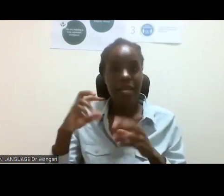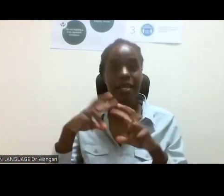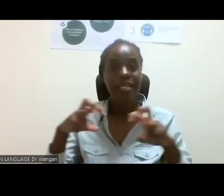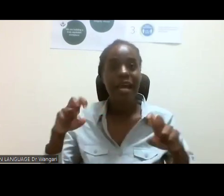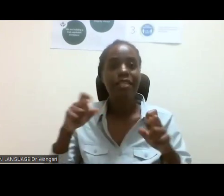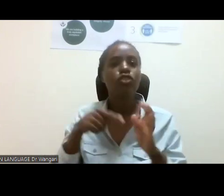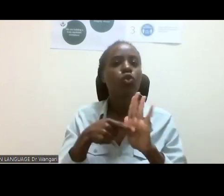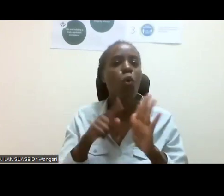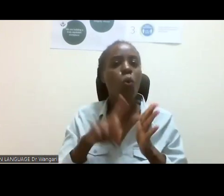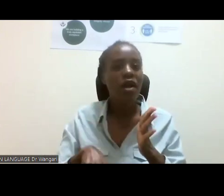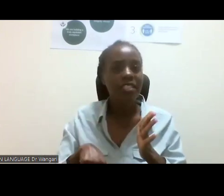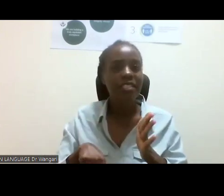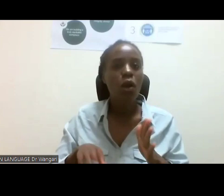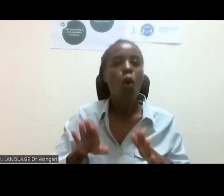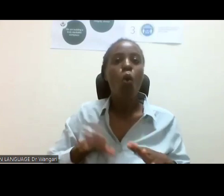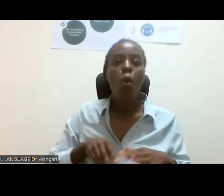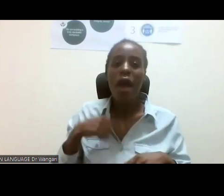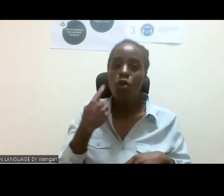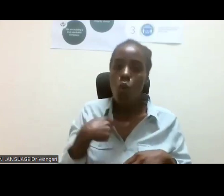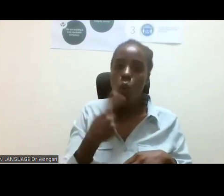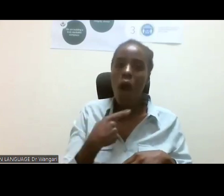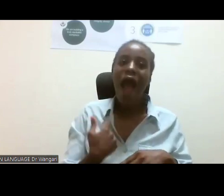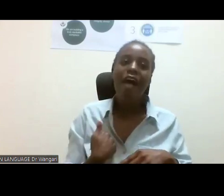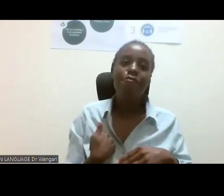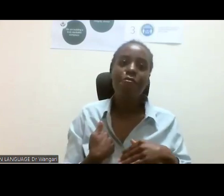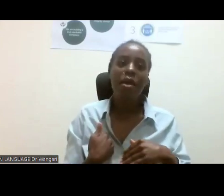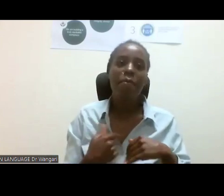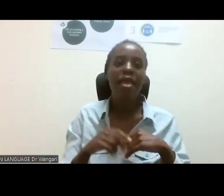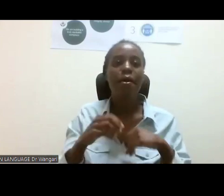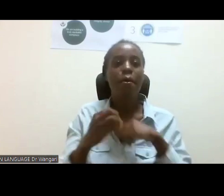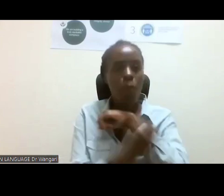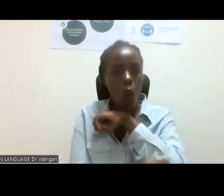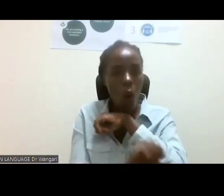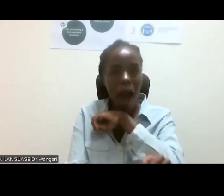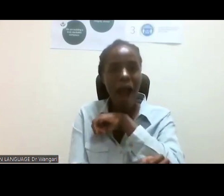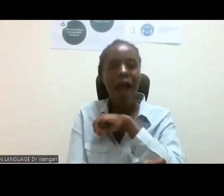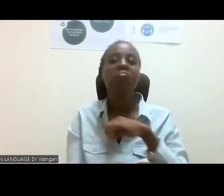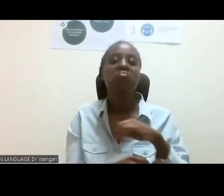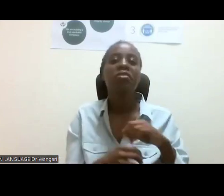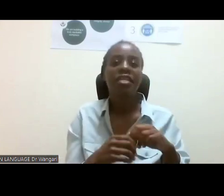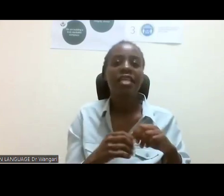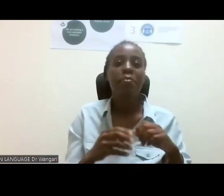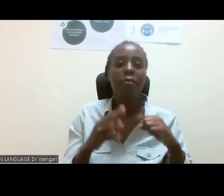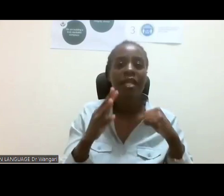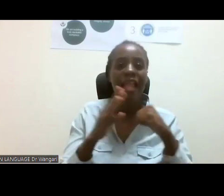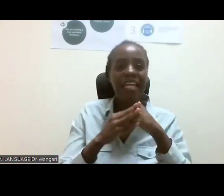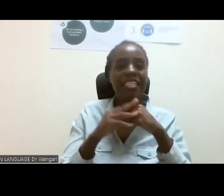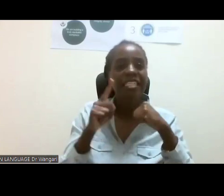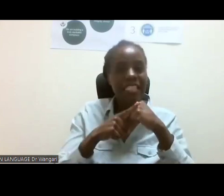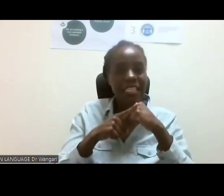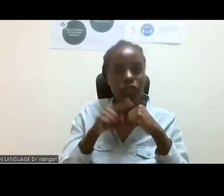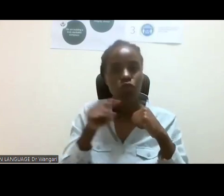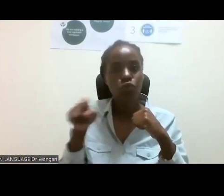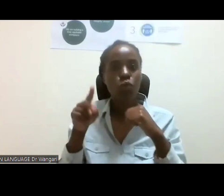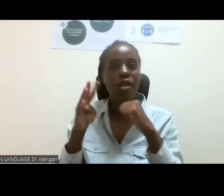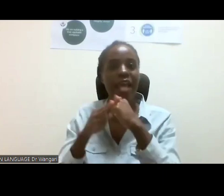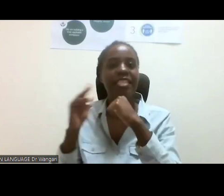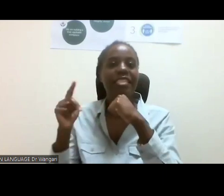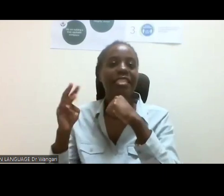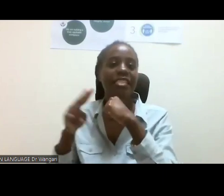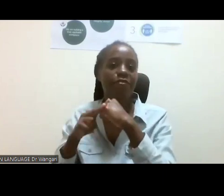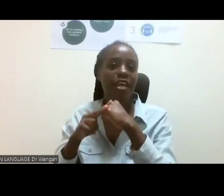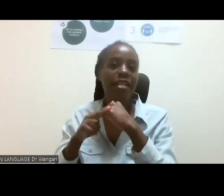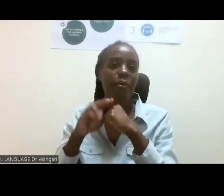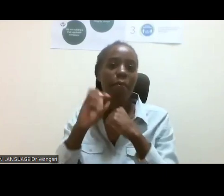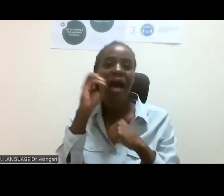to women in the lower health quartile is 93.2%, compared to 98.6% in the highest wealth quartile, while the knowledge